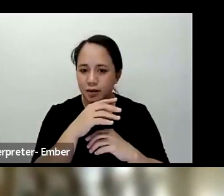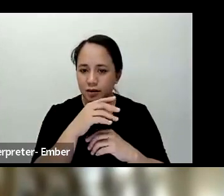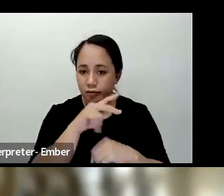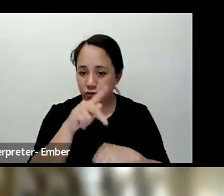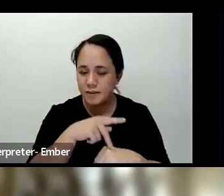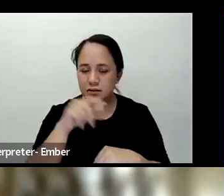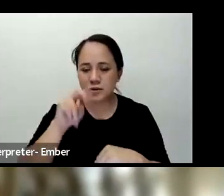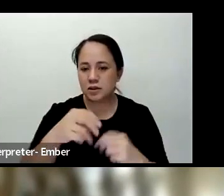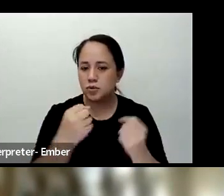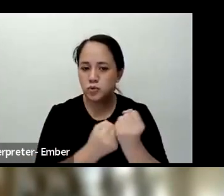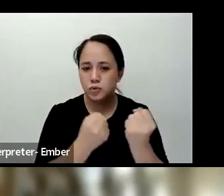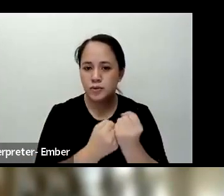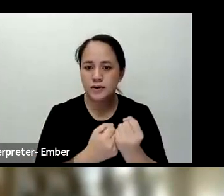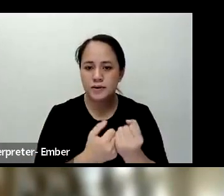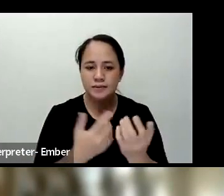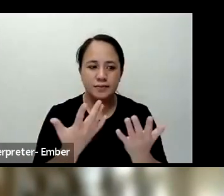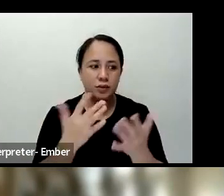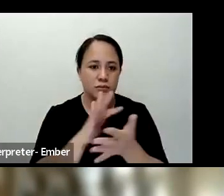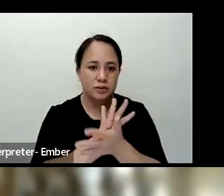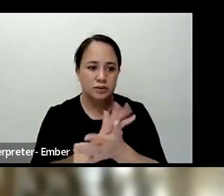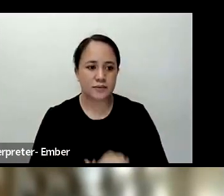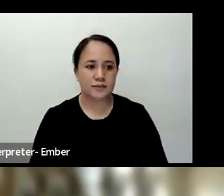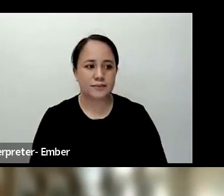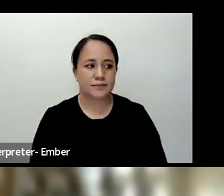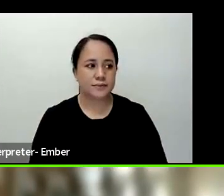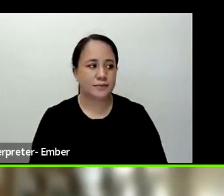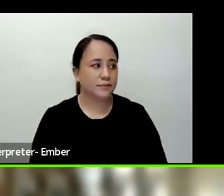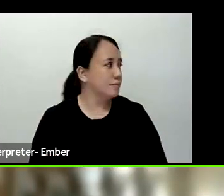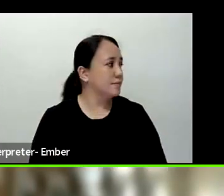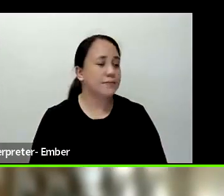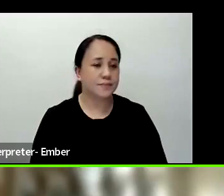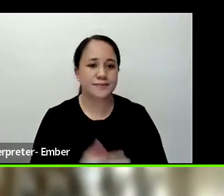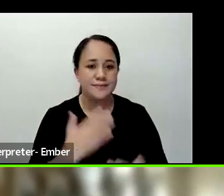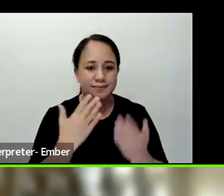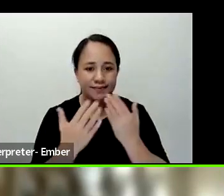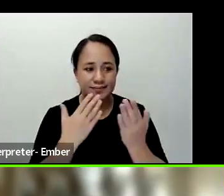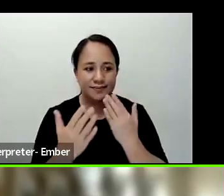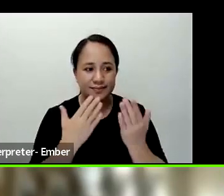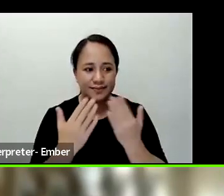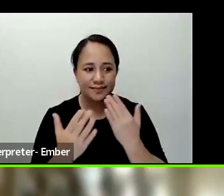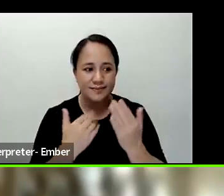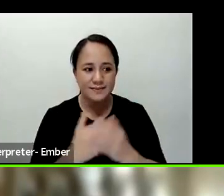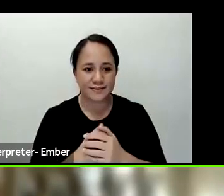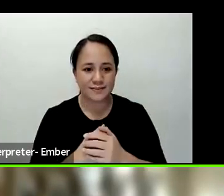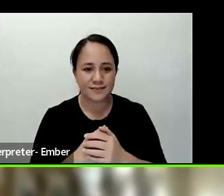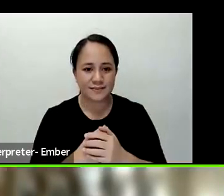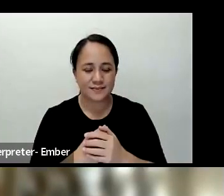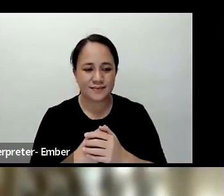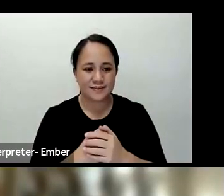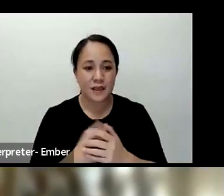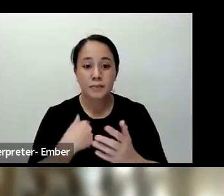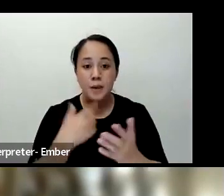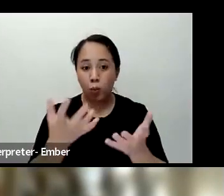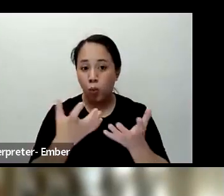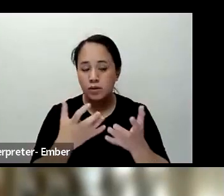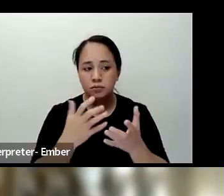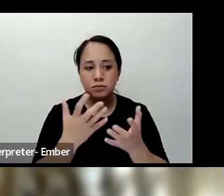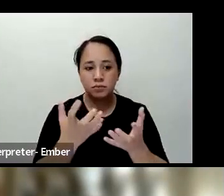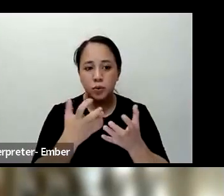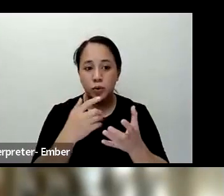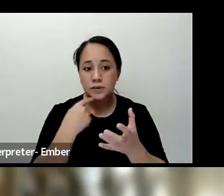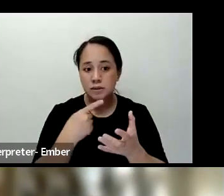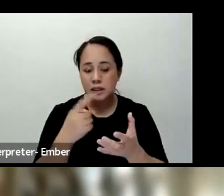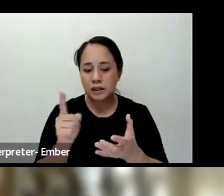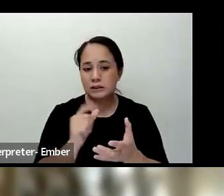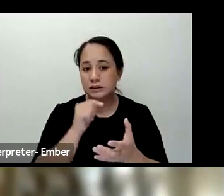especially this pandemic. Yes, thank you, Ma'am Grace. I just want to say that these